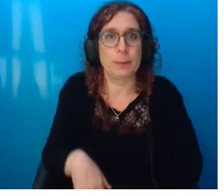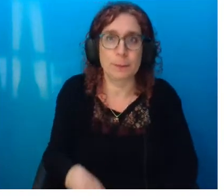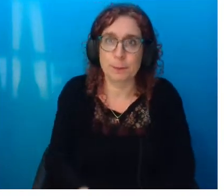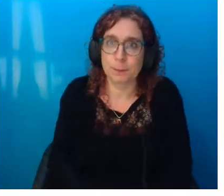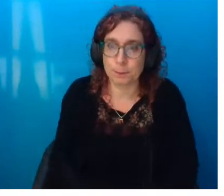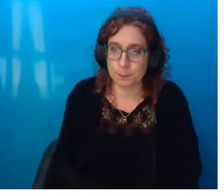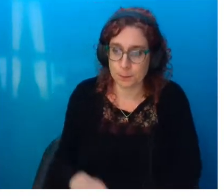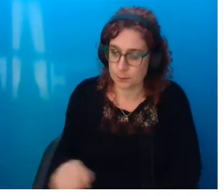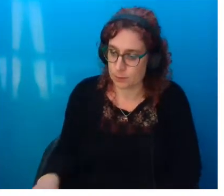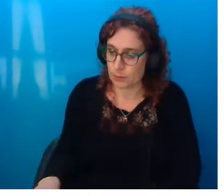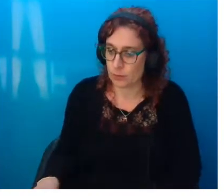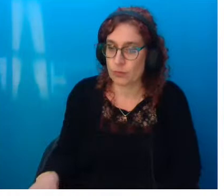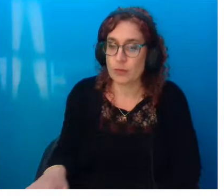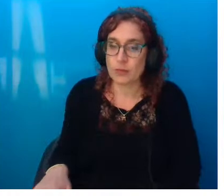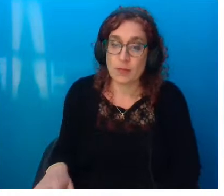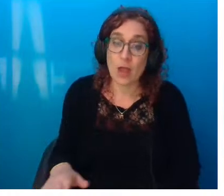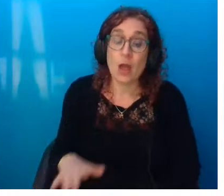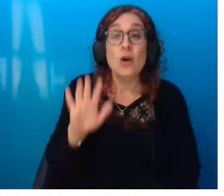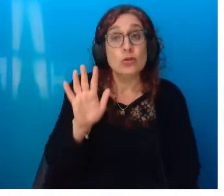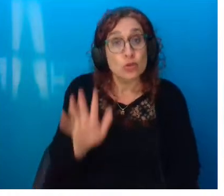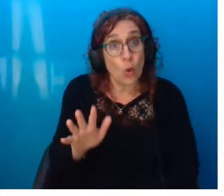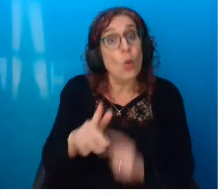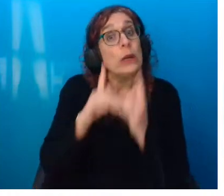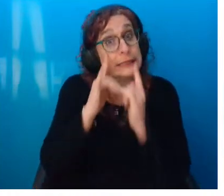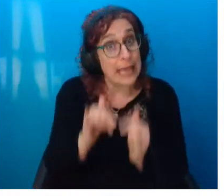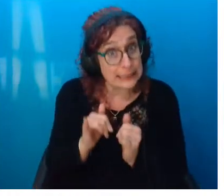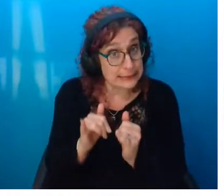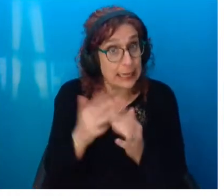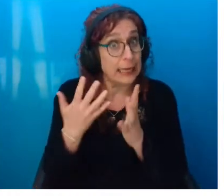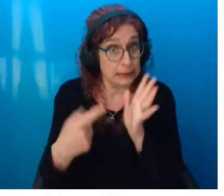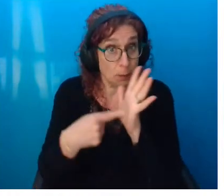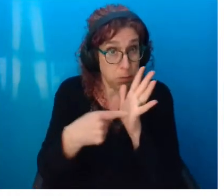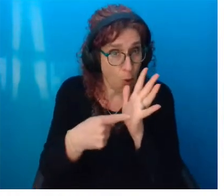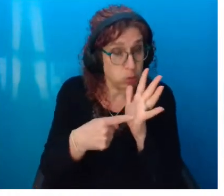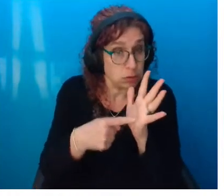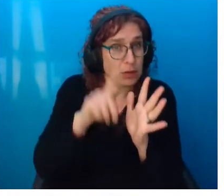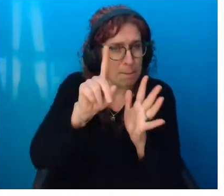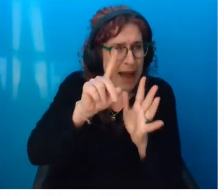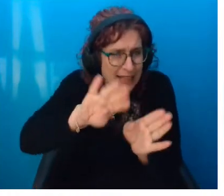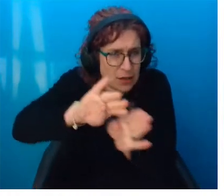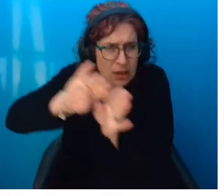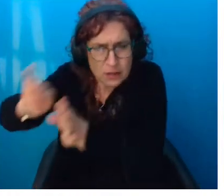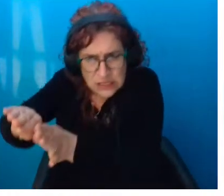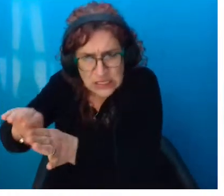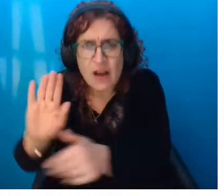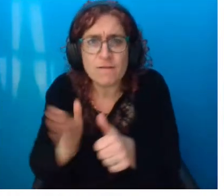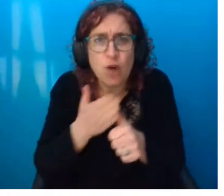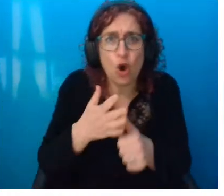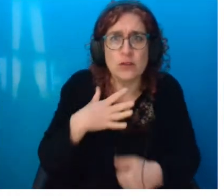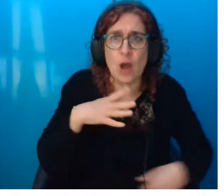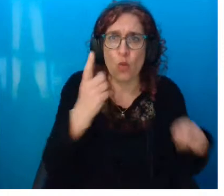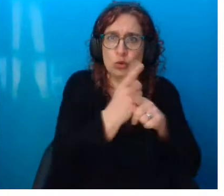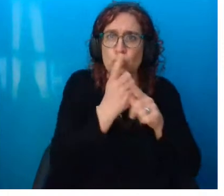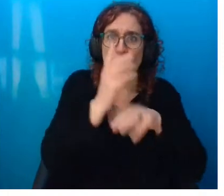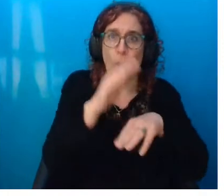So before we talk about testing, which is a crucial aspect here, I just want to touch on these three